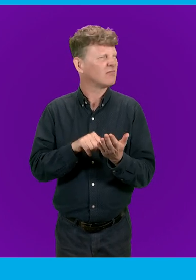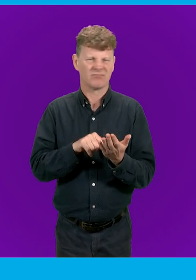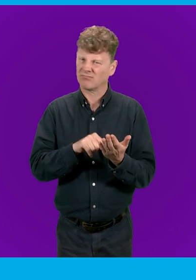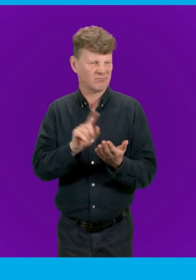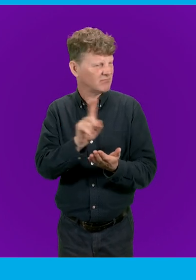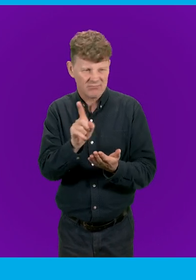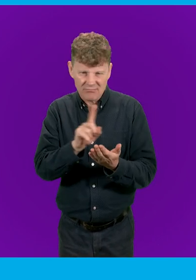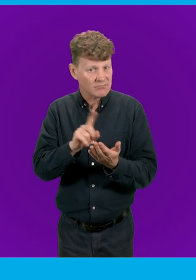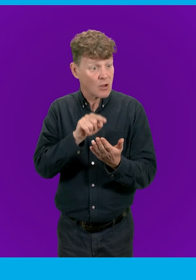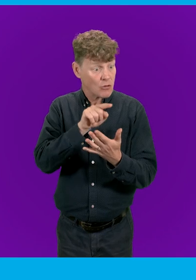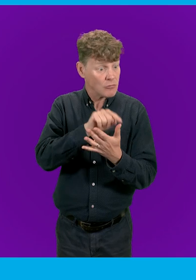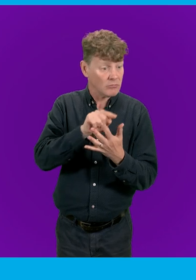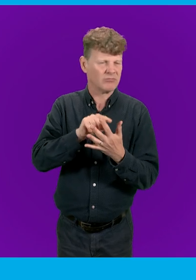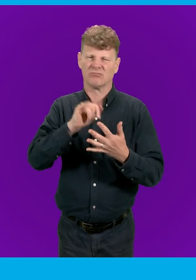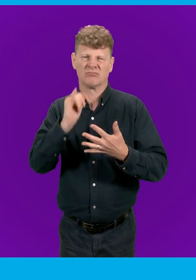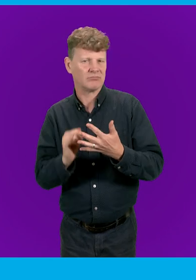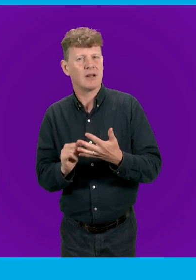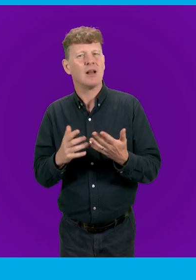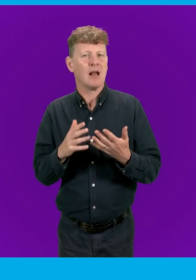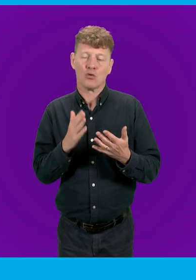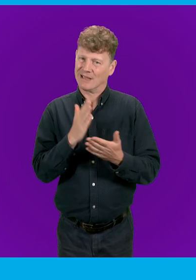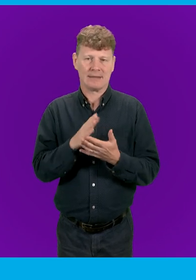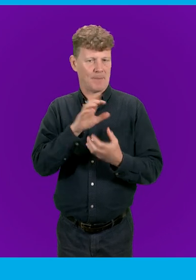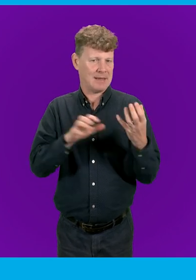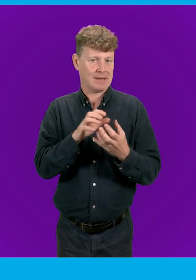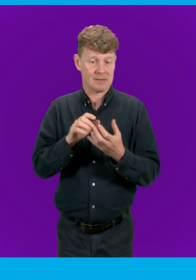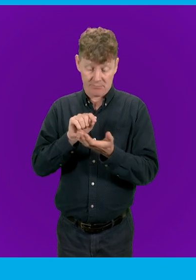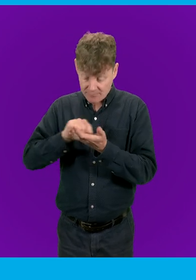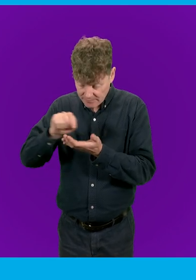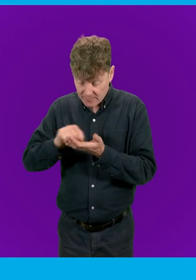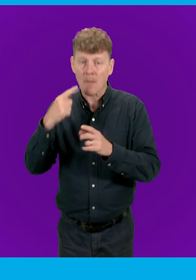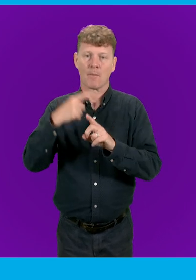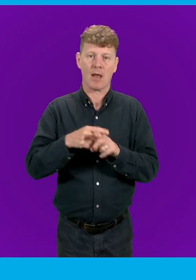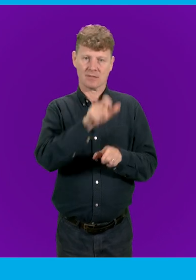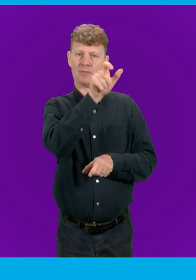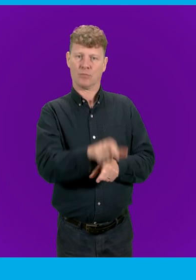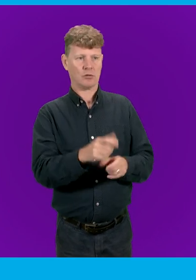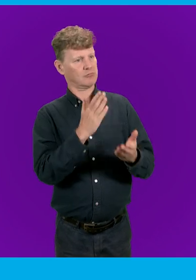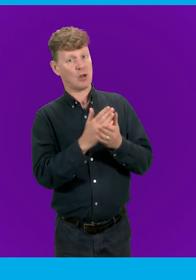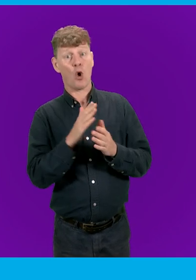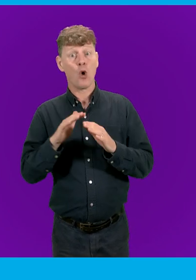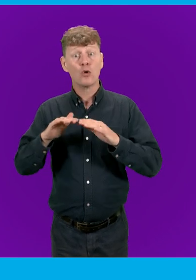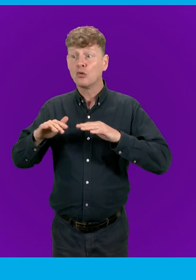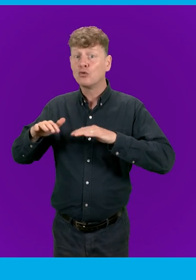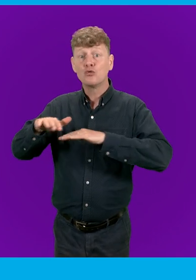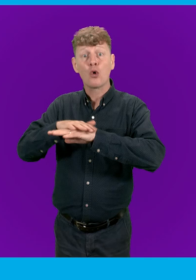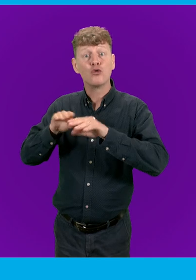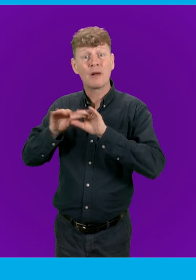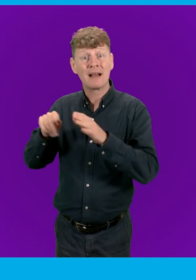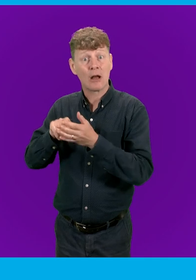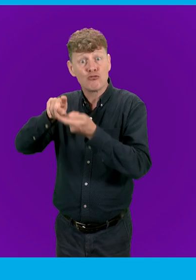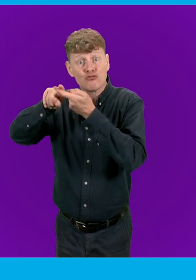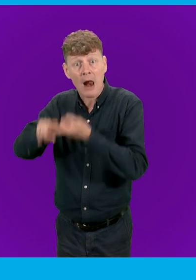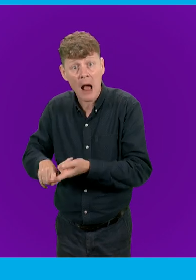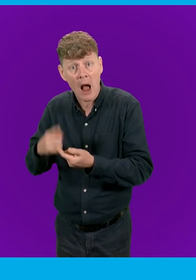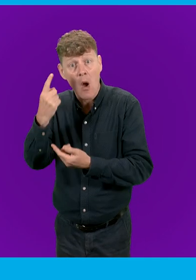just, you definitely need a mix of both. And you don't want to rely on just social media, and you don't want to rely on